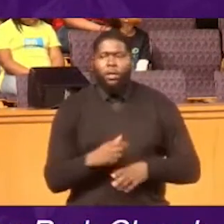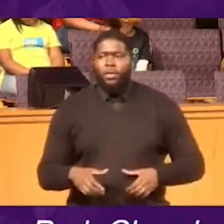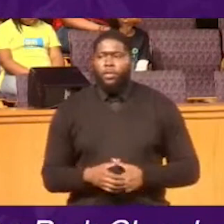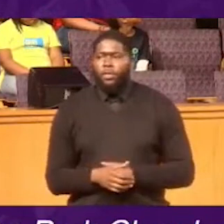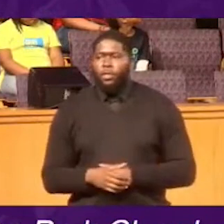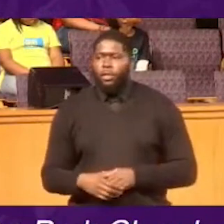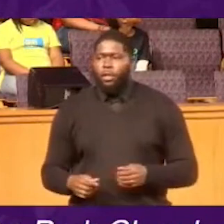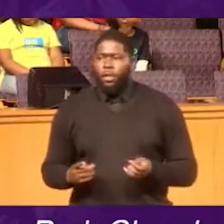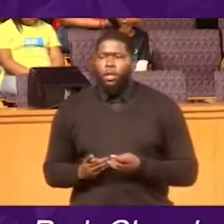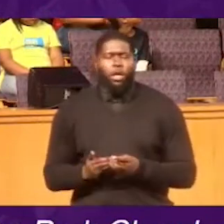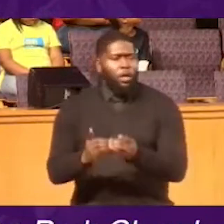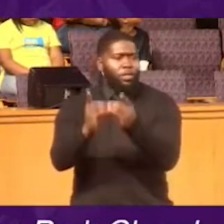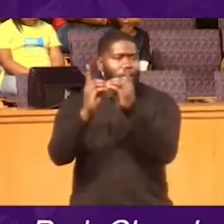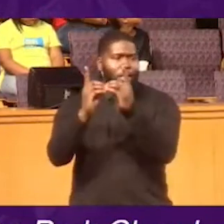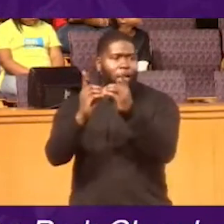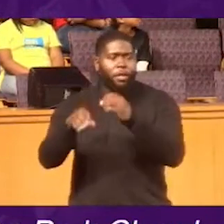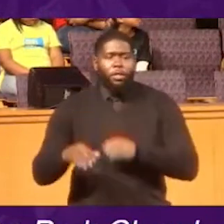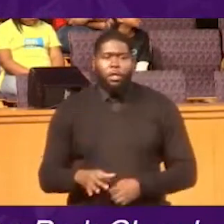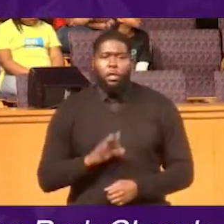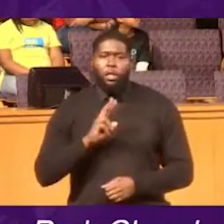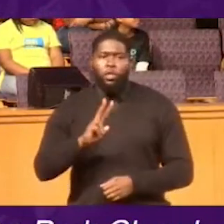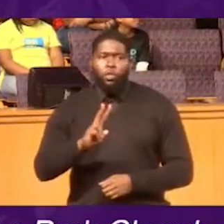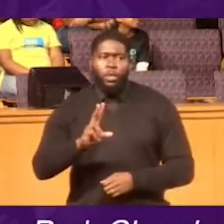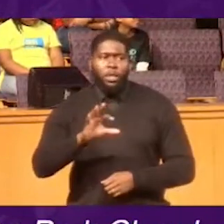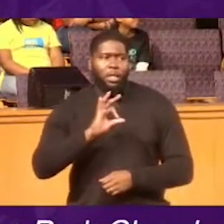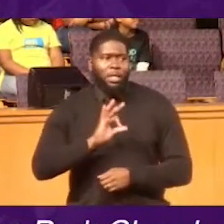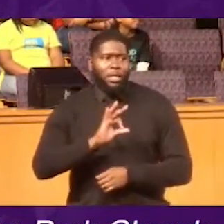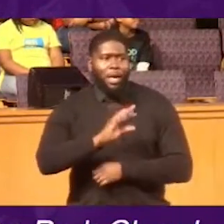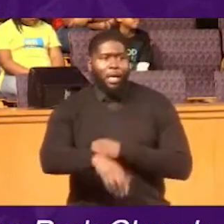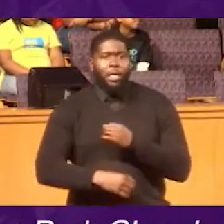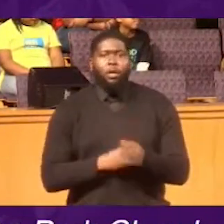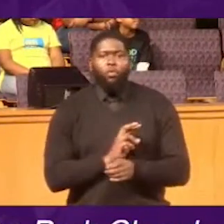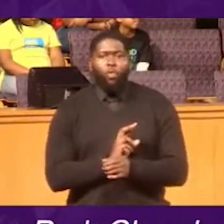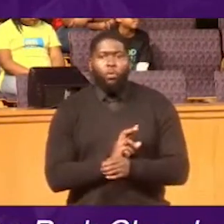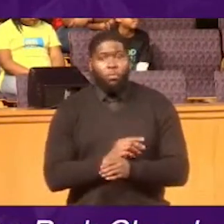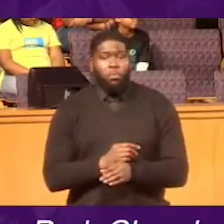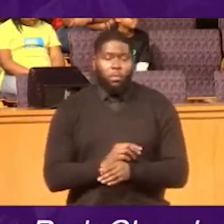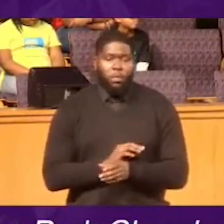dedication. 29 years of putting up with us